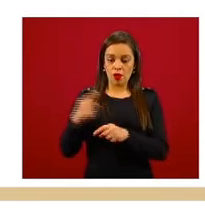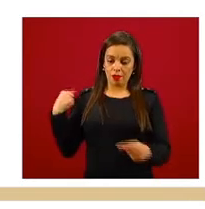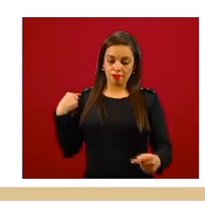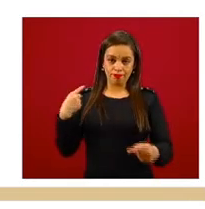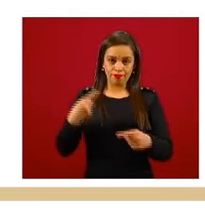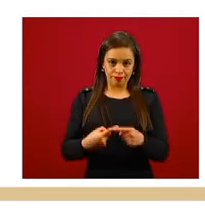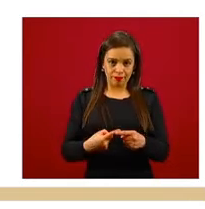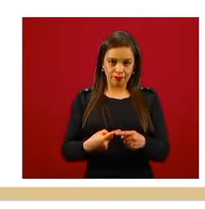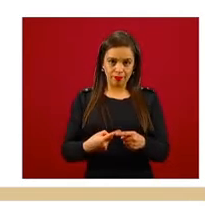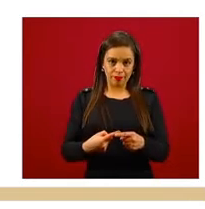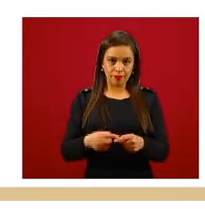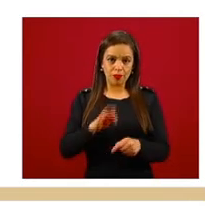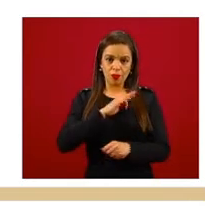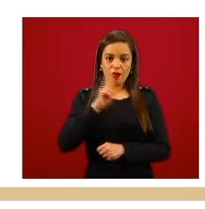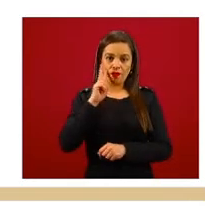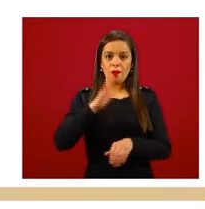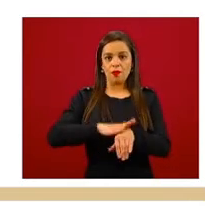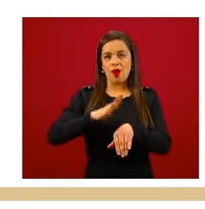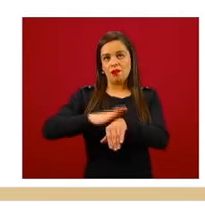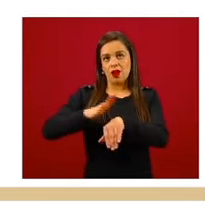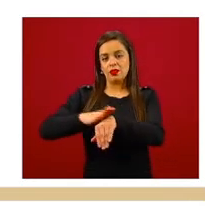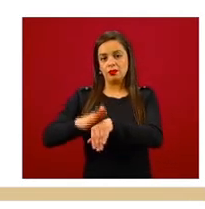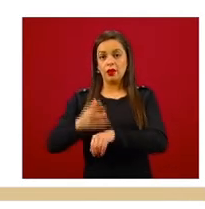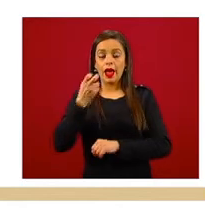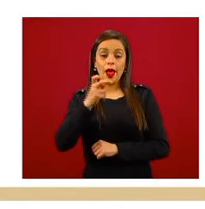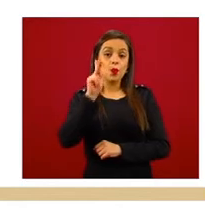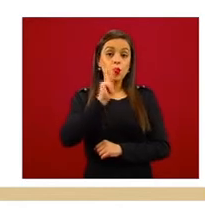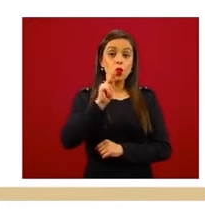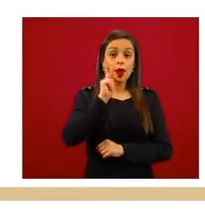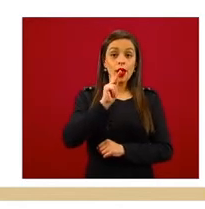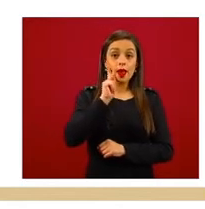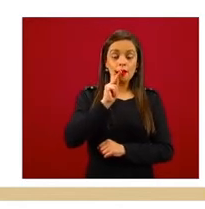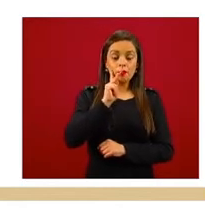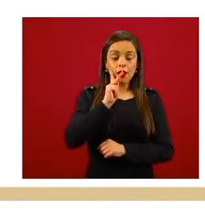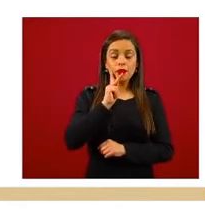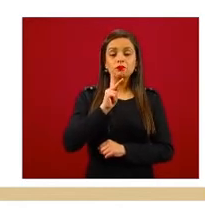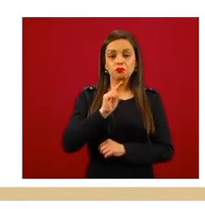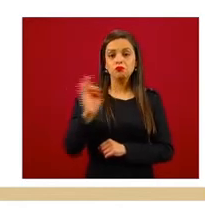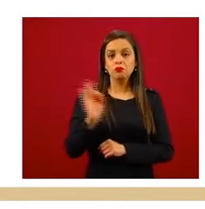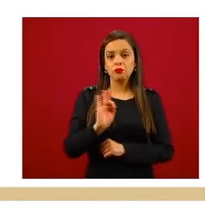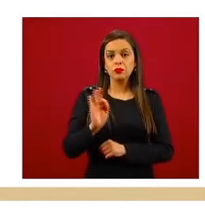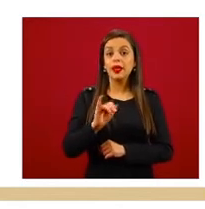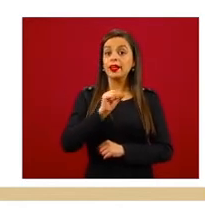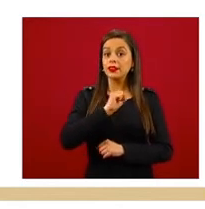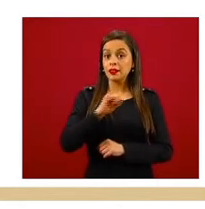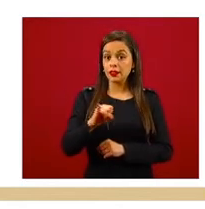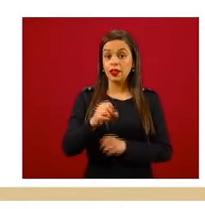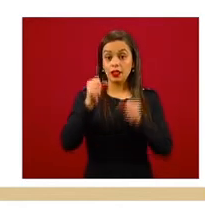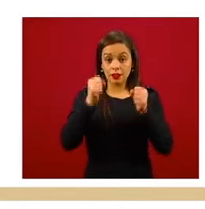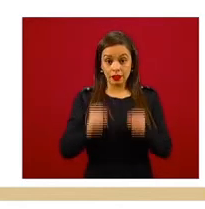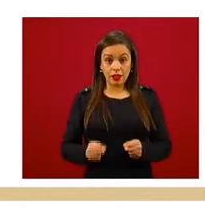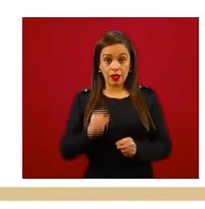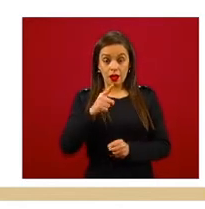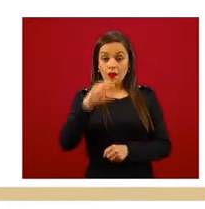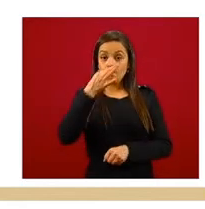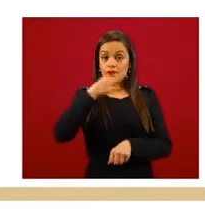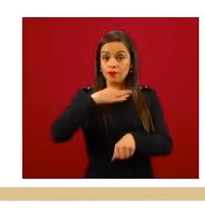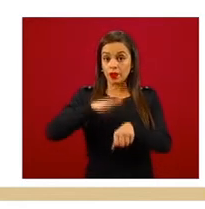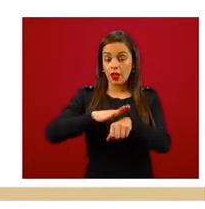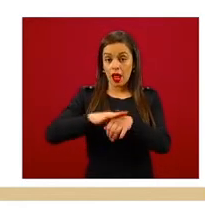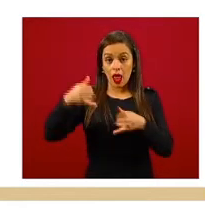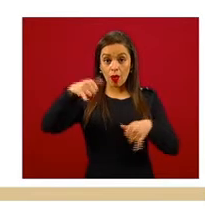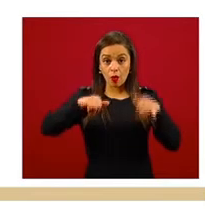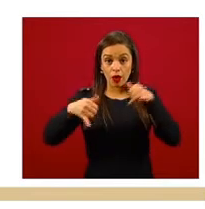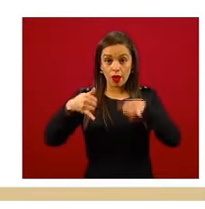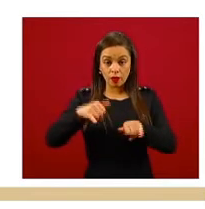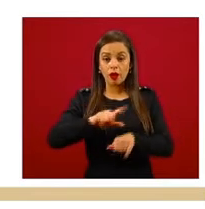for passing. And that's why we have them so concentrated in the past few days. I will also like to confirm that